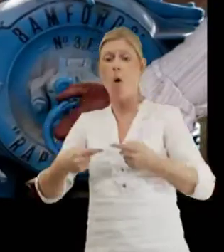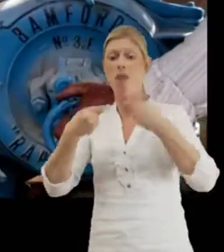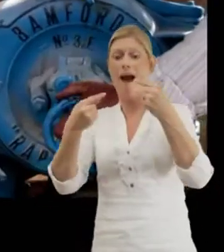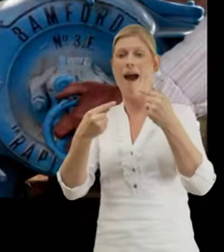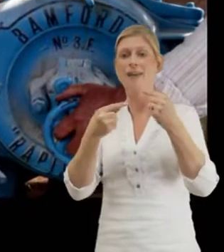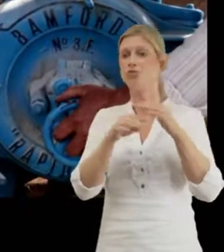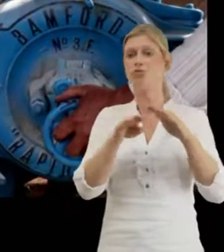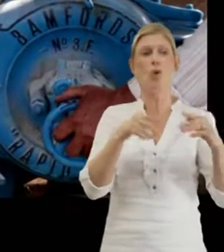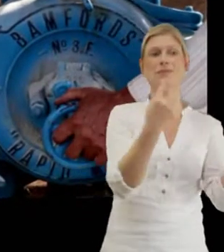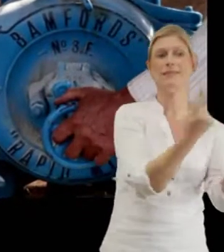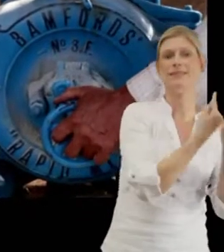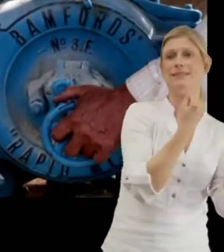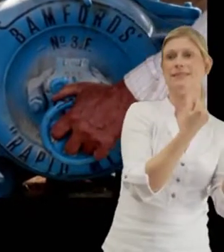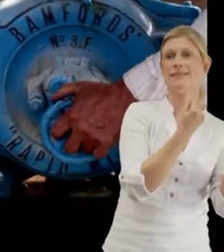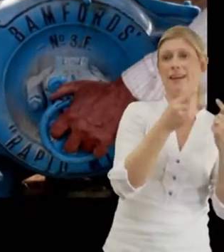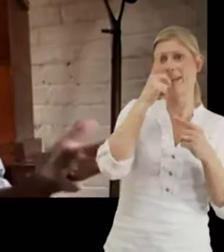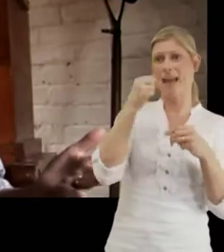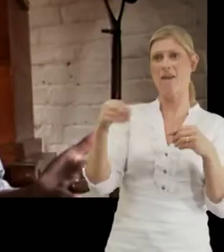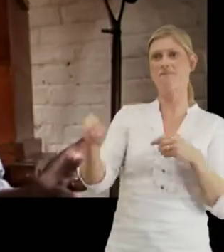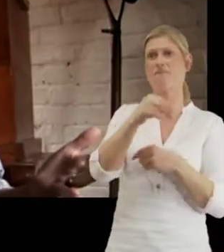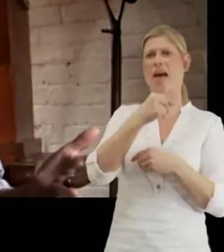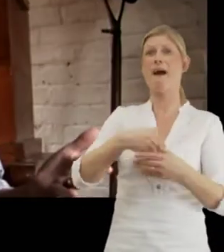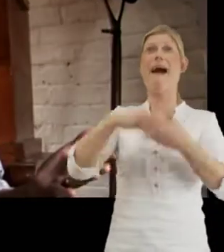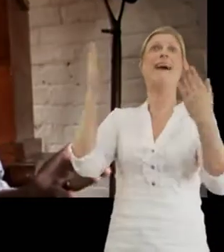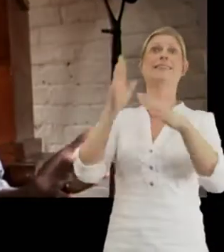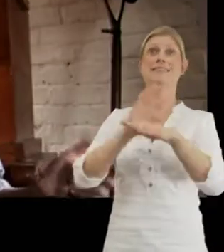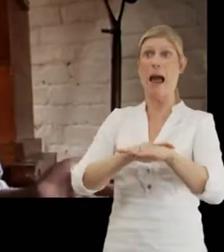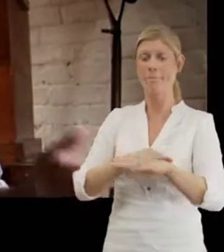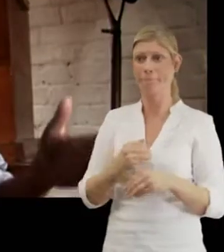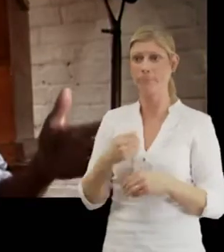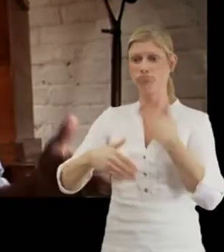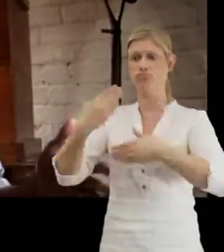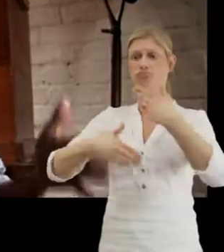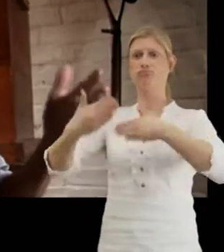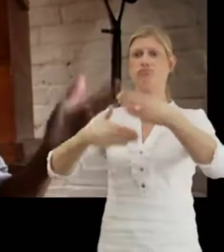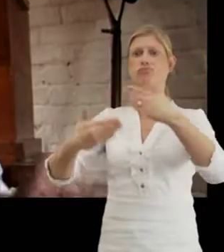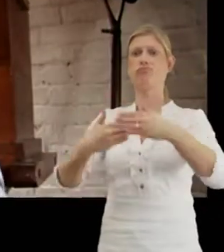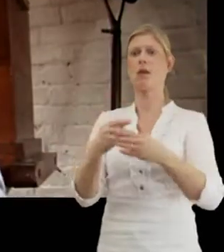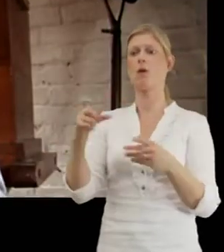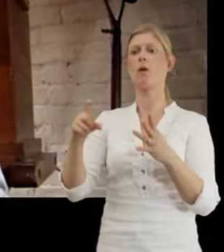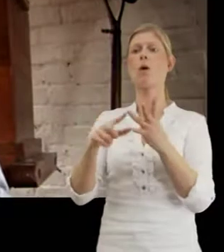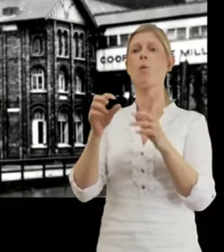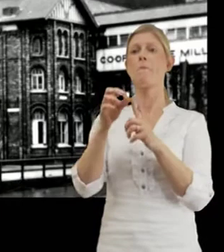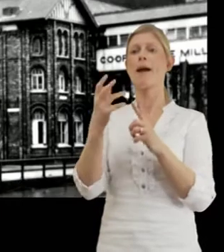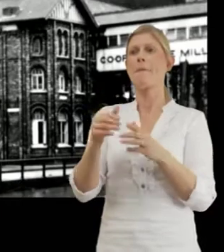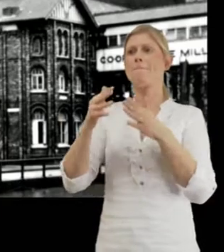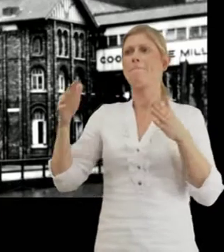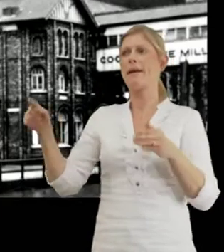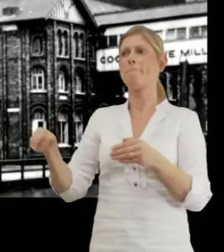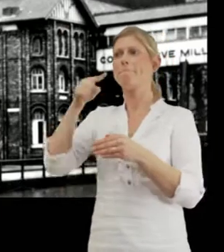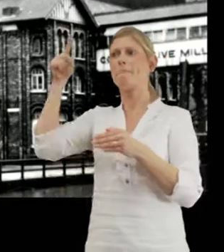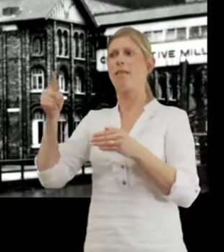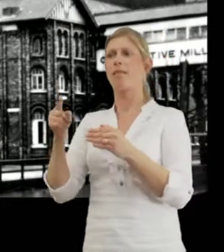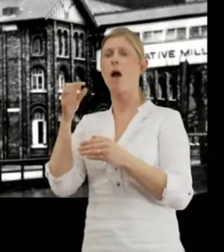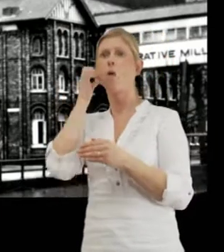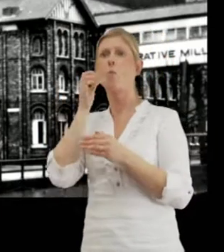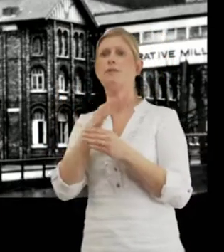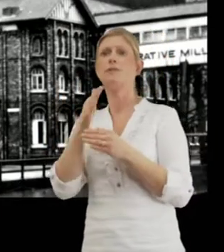millstones, and that could make flour at an enormous rate any time of the day or night. The co-op had a big mill down on Waterside